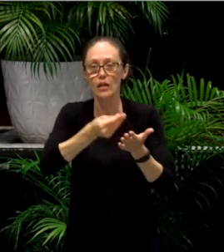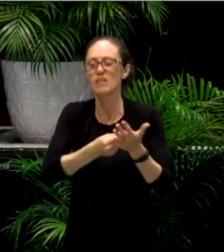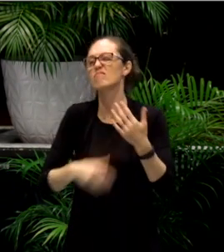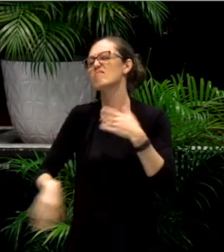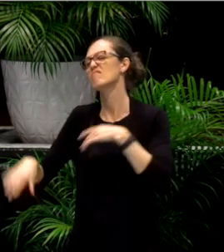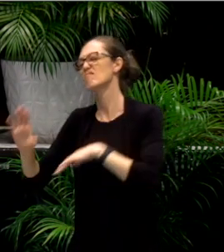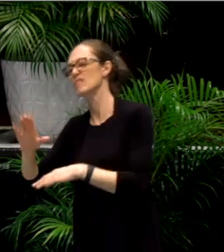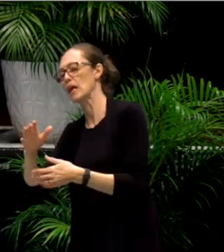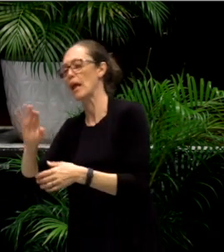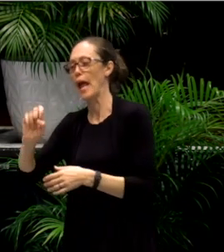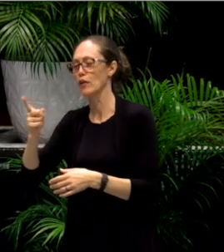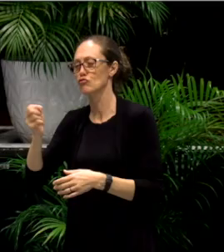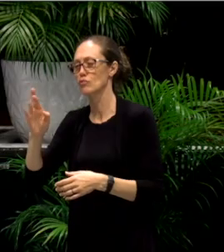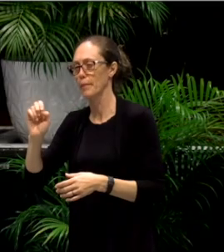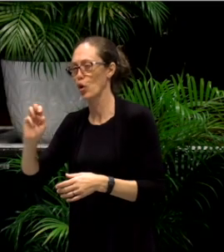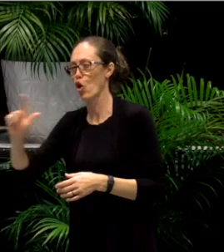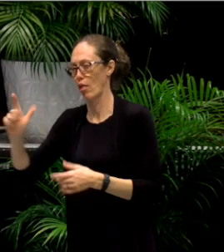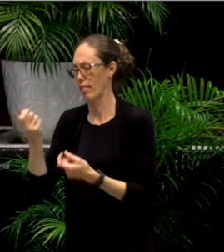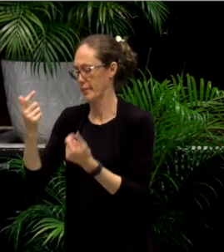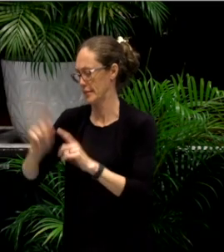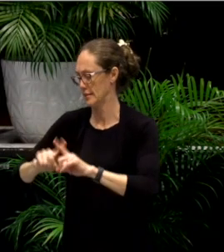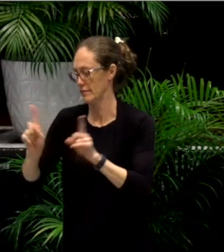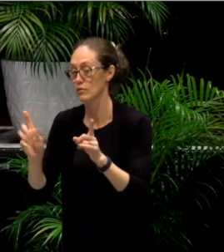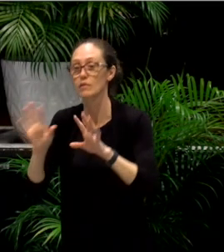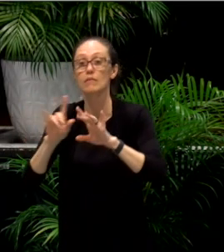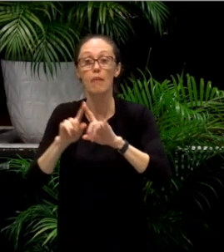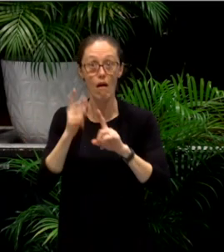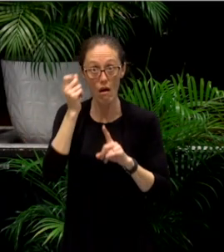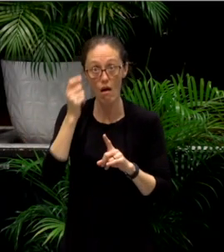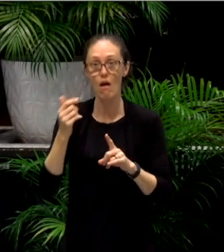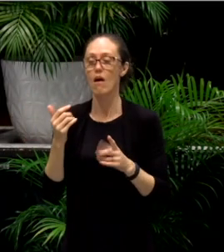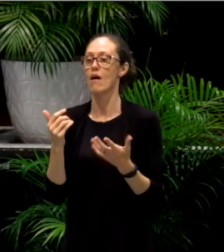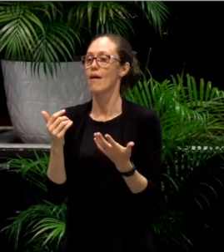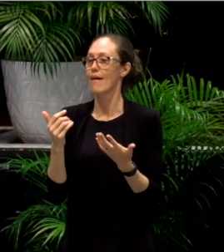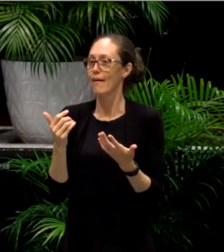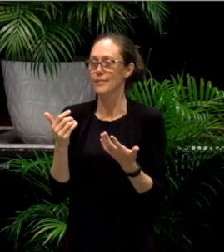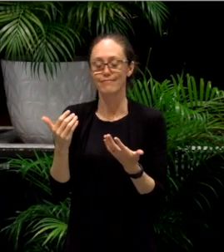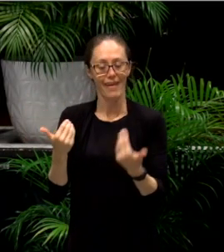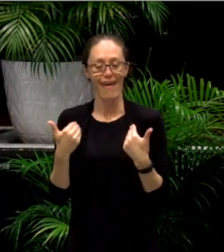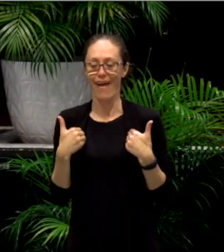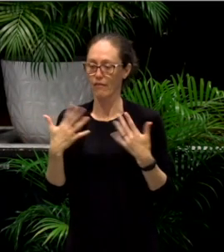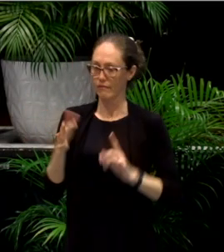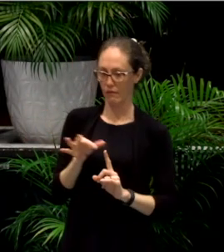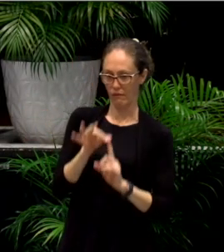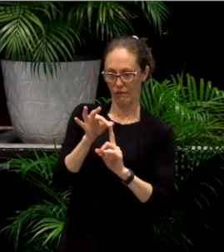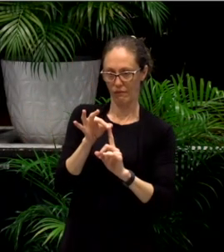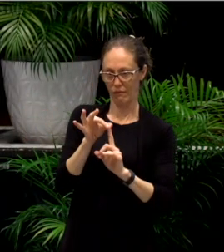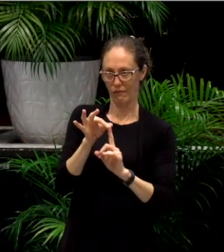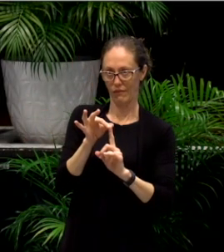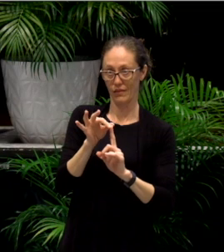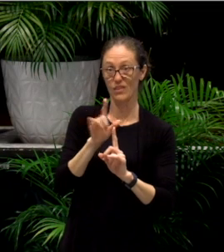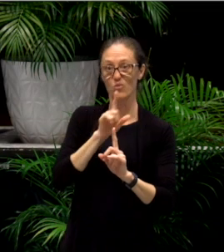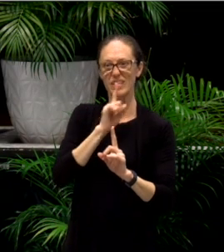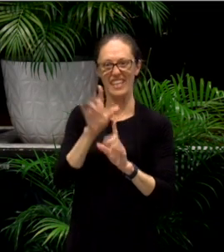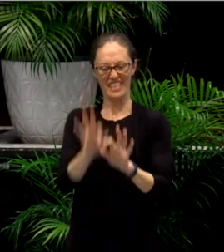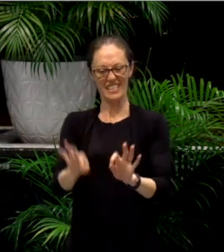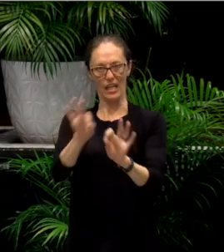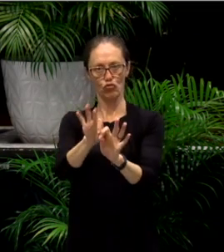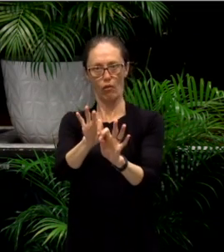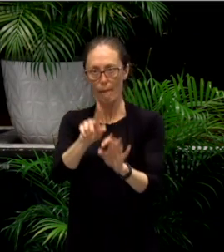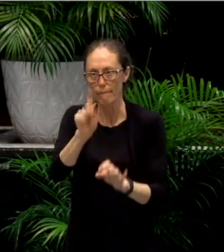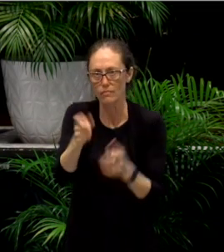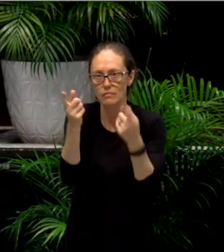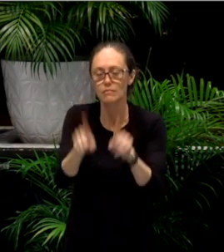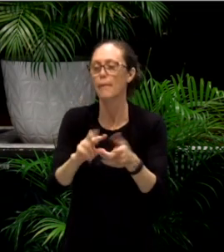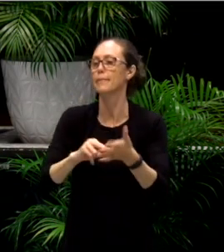different. But all of that means that there are exceptions that play into the definition of essential,